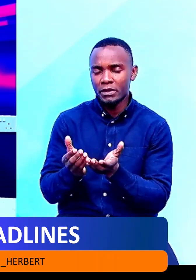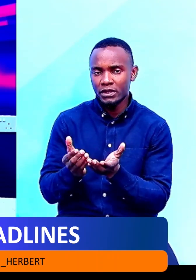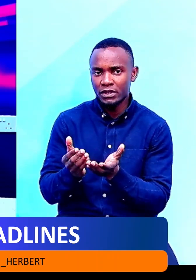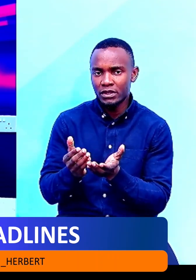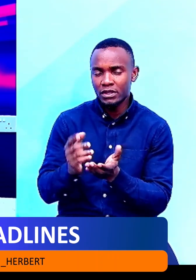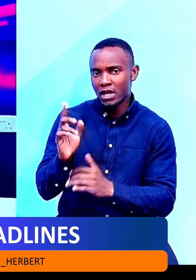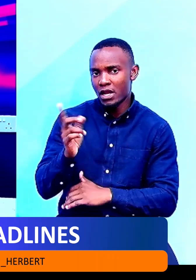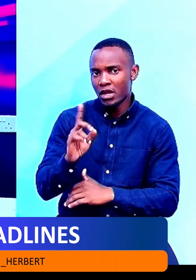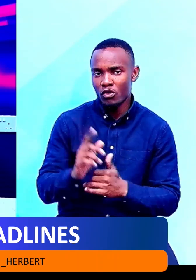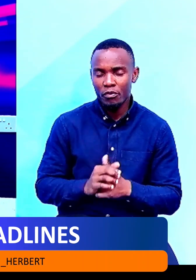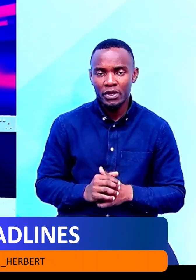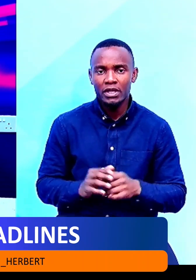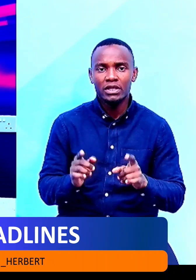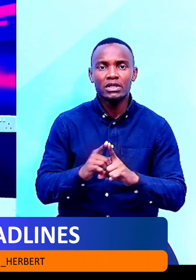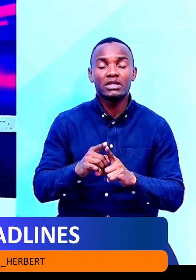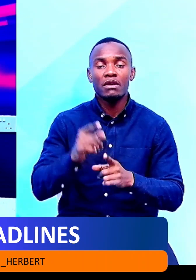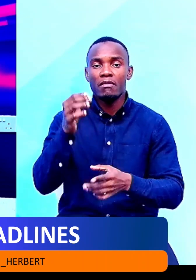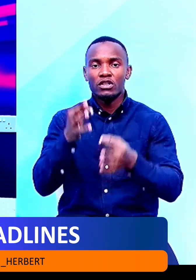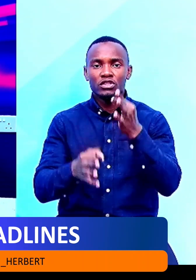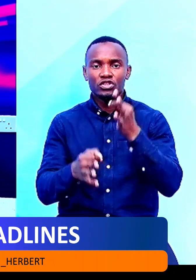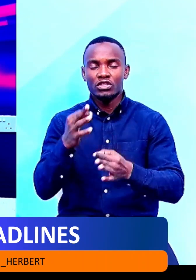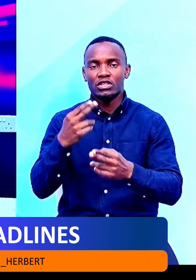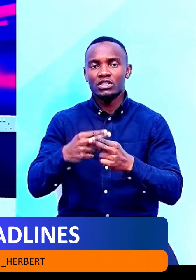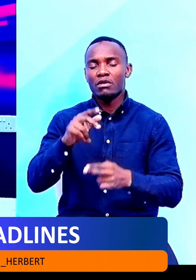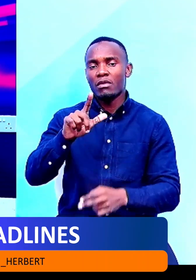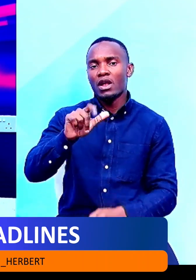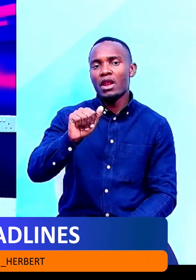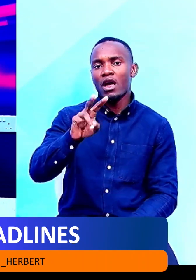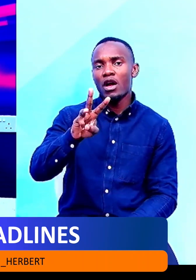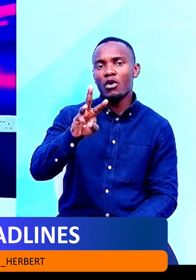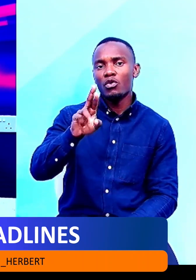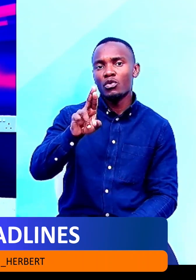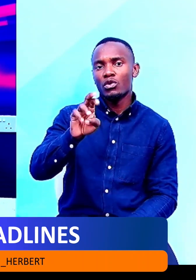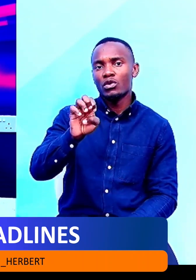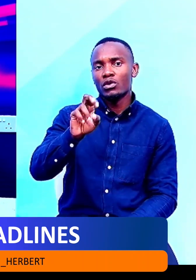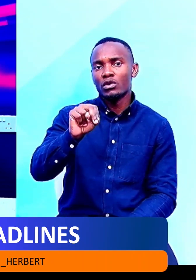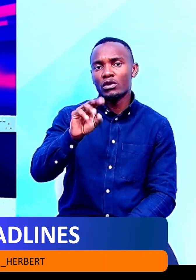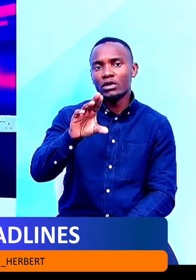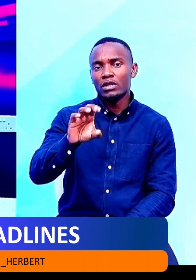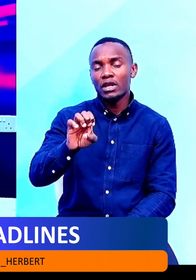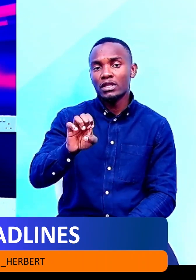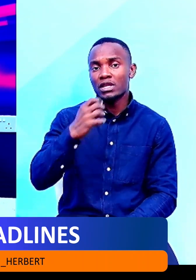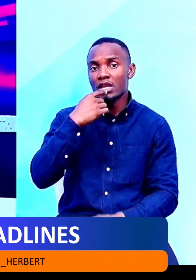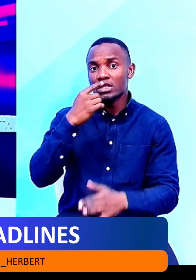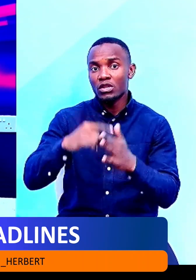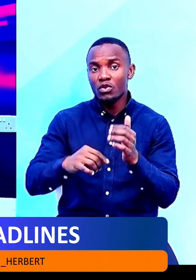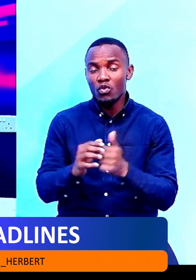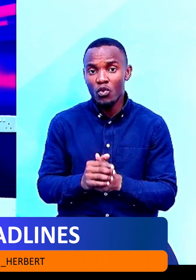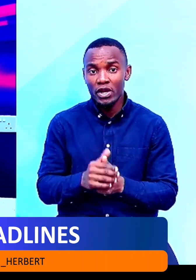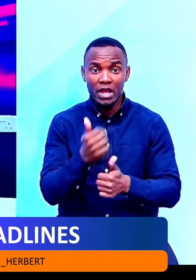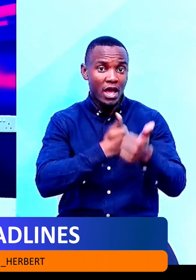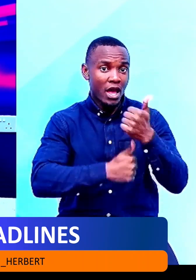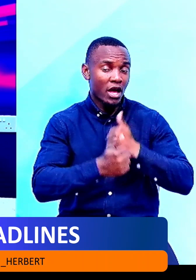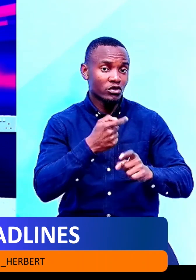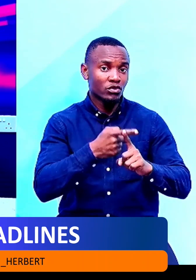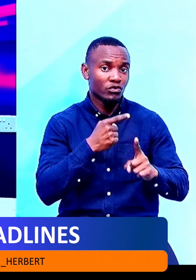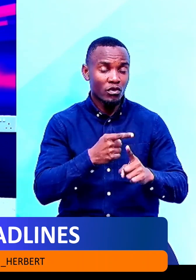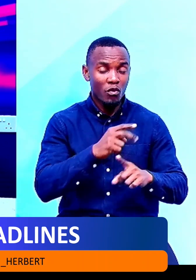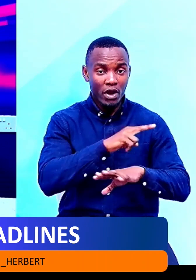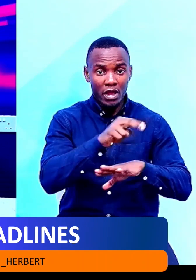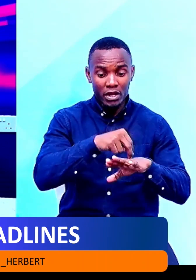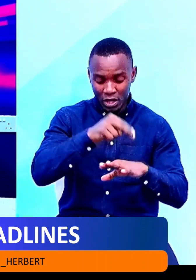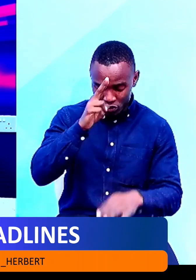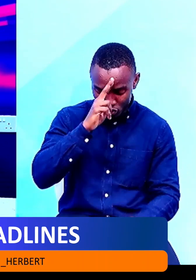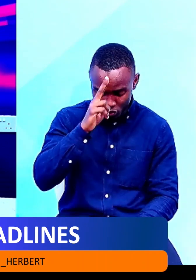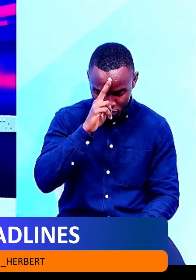on Wednesday, Justice Lawrence Mugambi found that the actions of the National Police Service had infringed